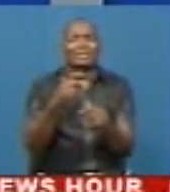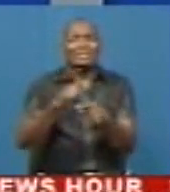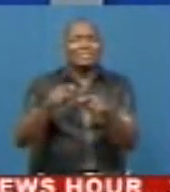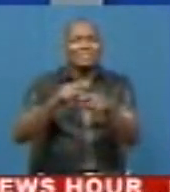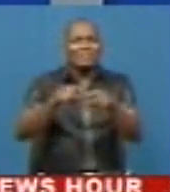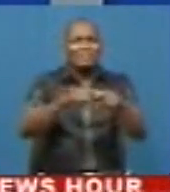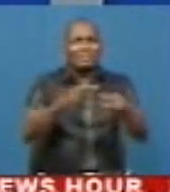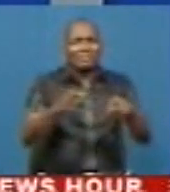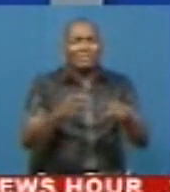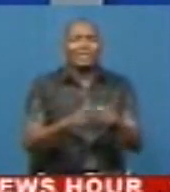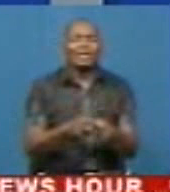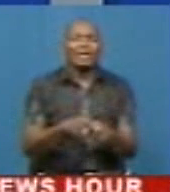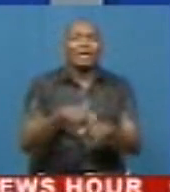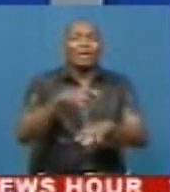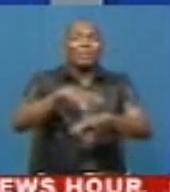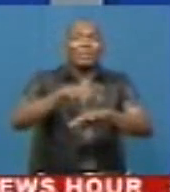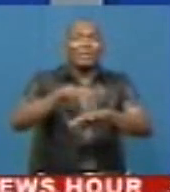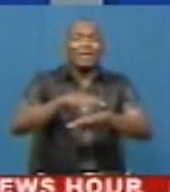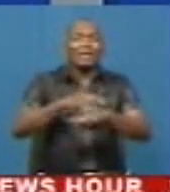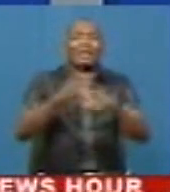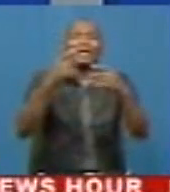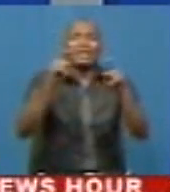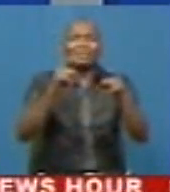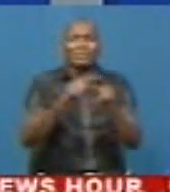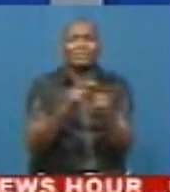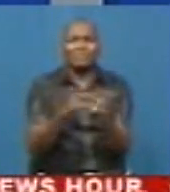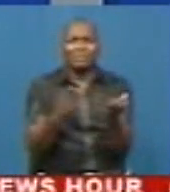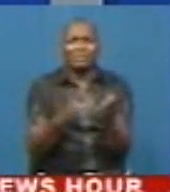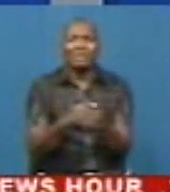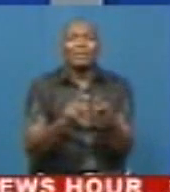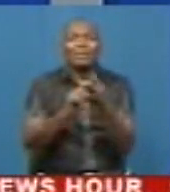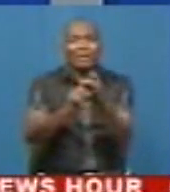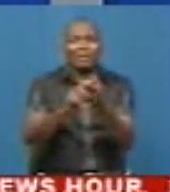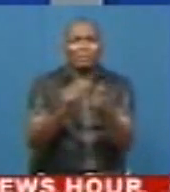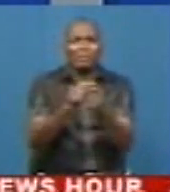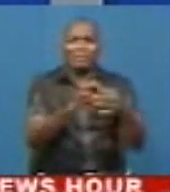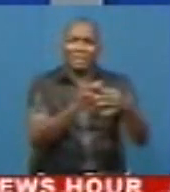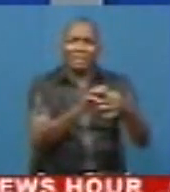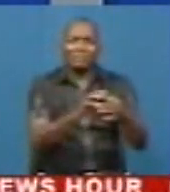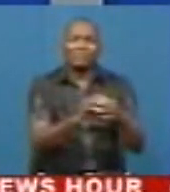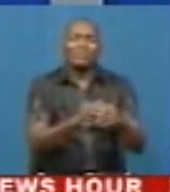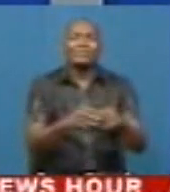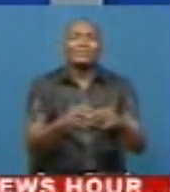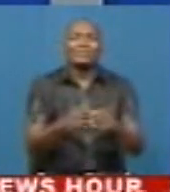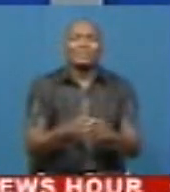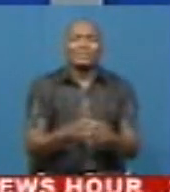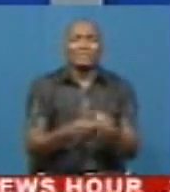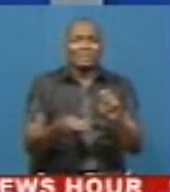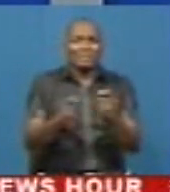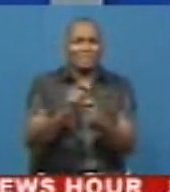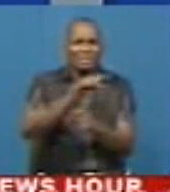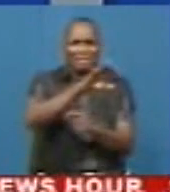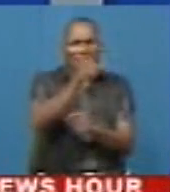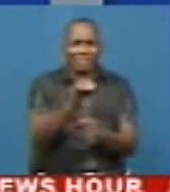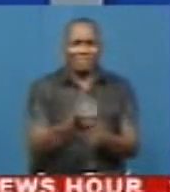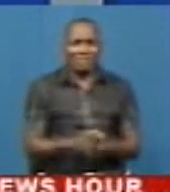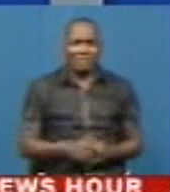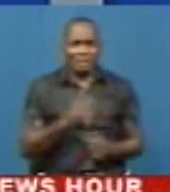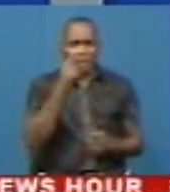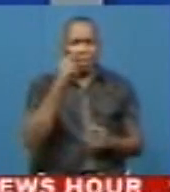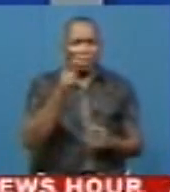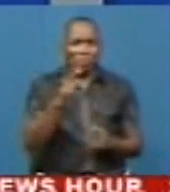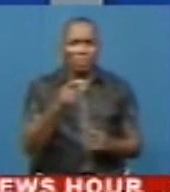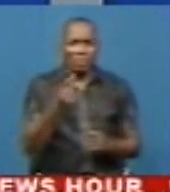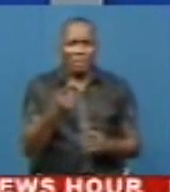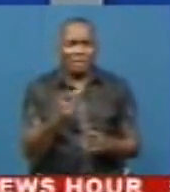varieties of sweet potato developed under its partnership with the Alliance for a Green Revolution in Africa, AGRA. One of